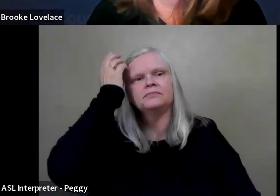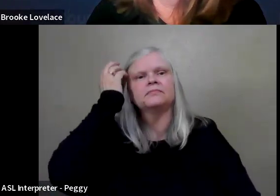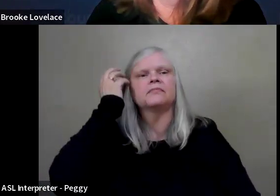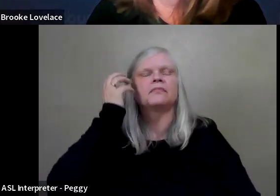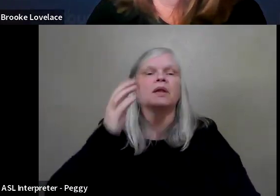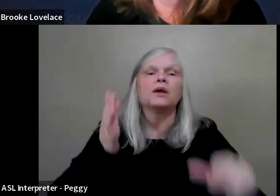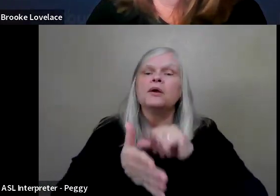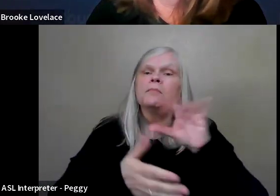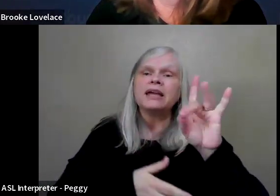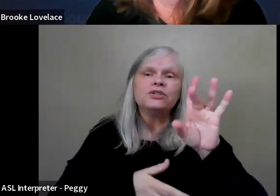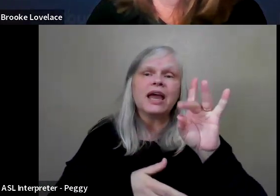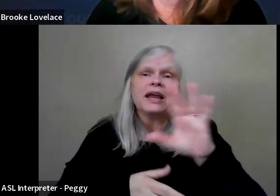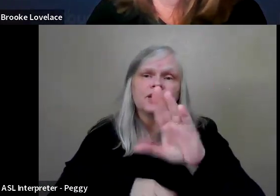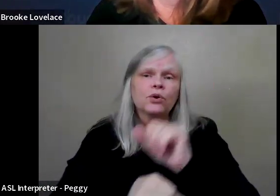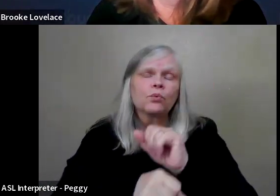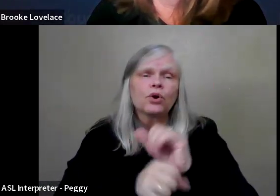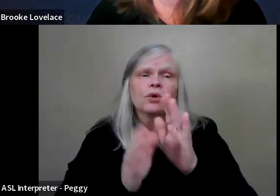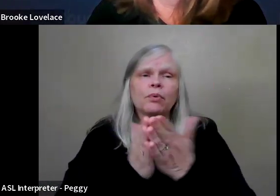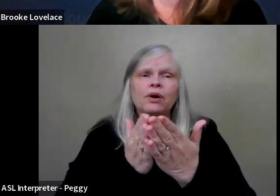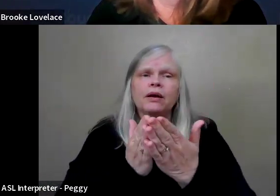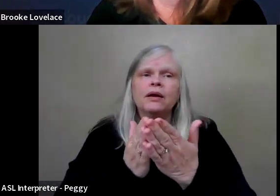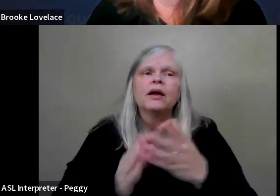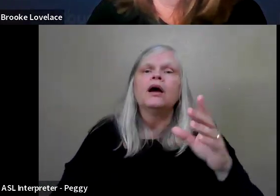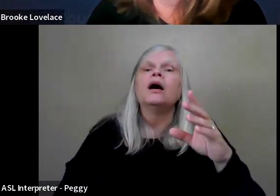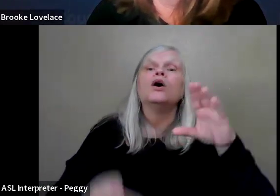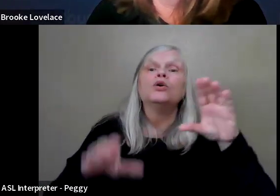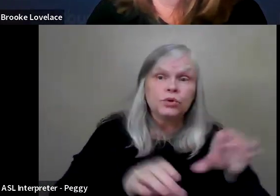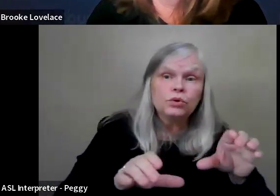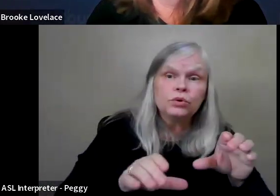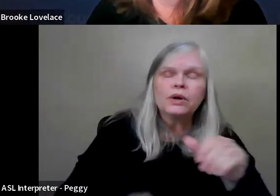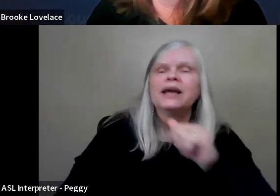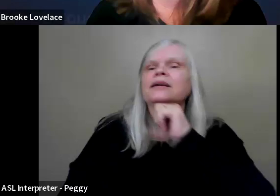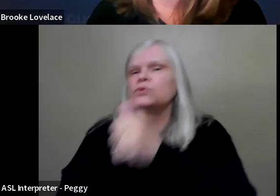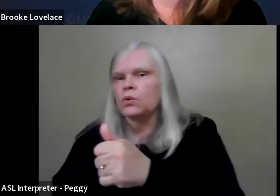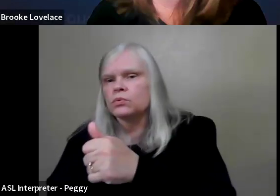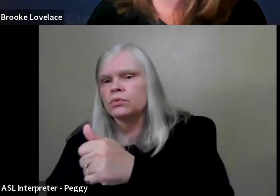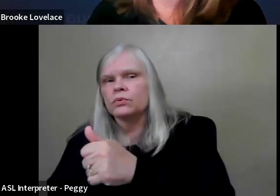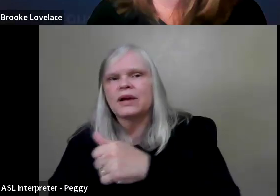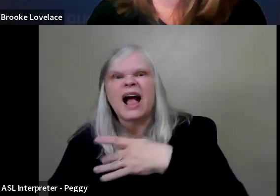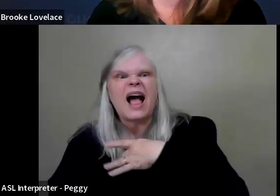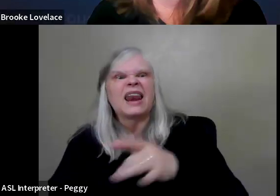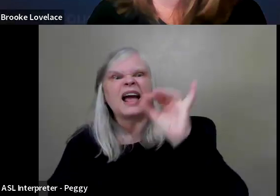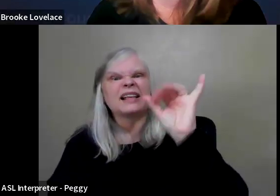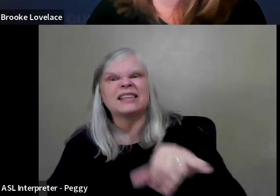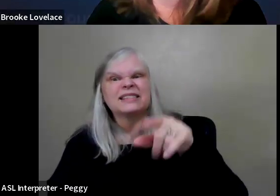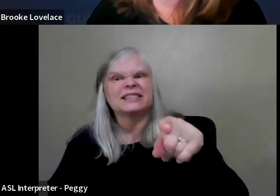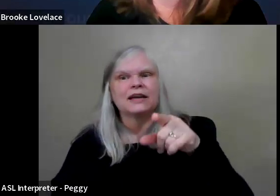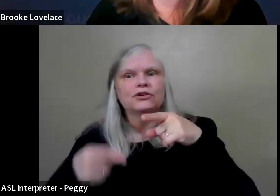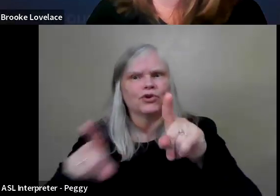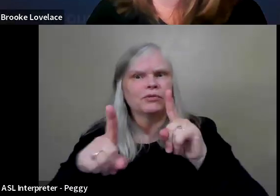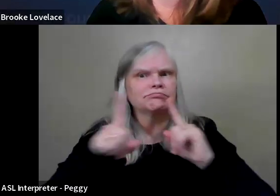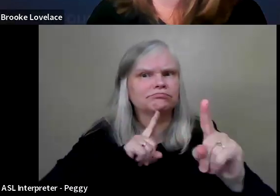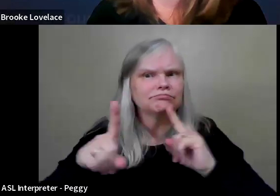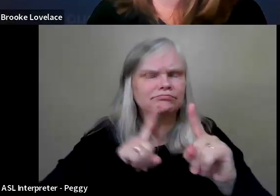On page 8 of your workbook, there are some do's and don'ts in conversation. I really like this section because it shows just